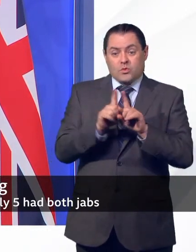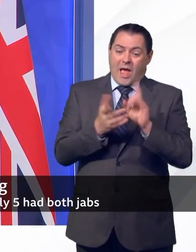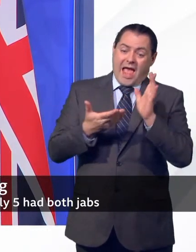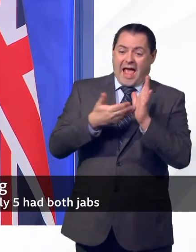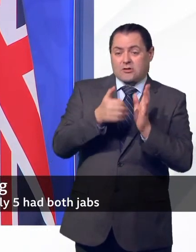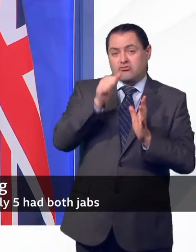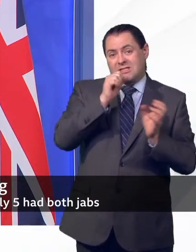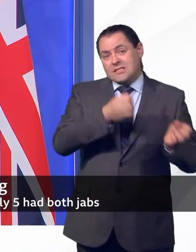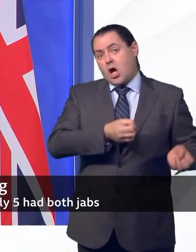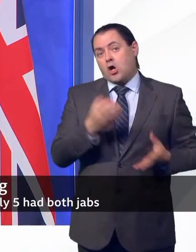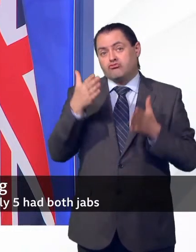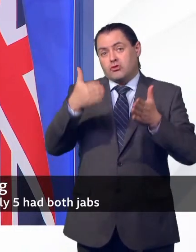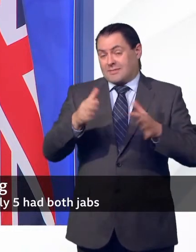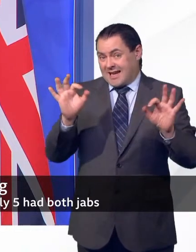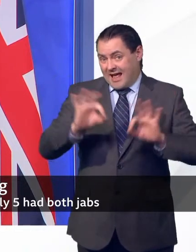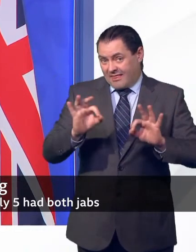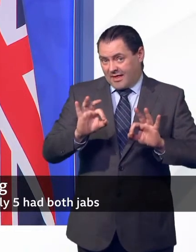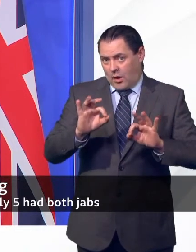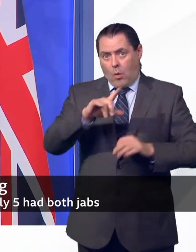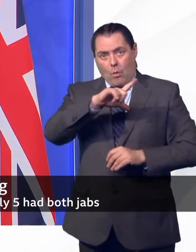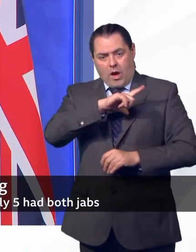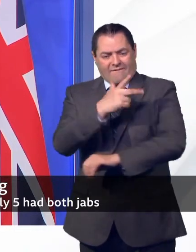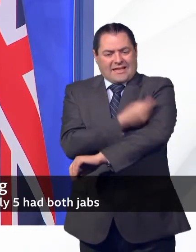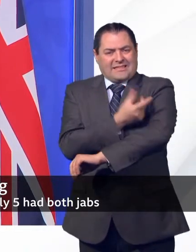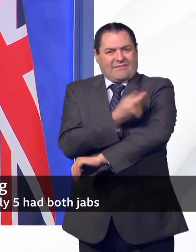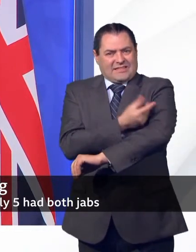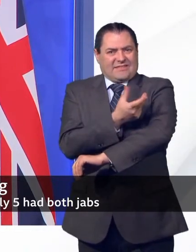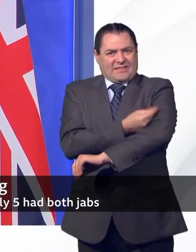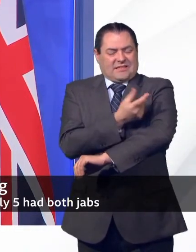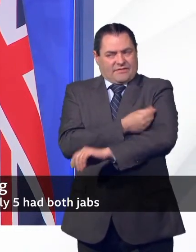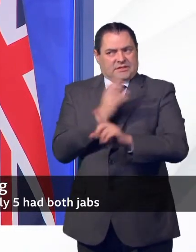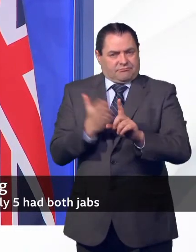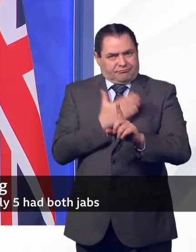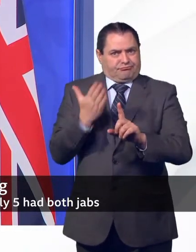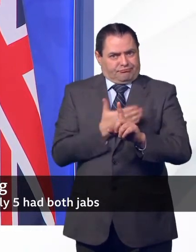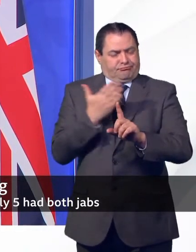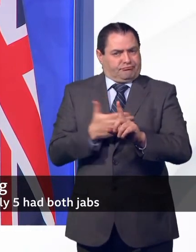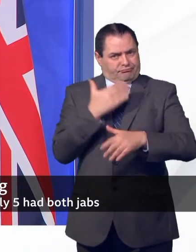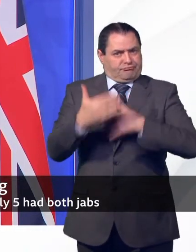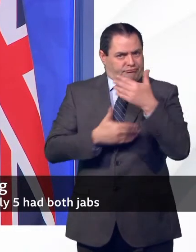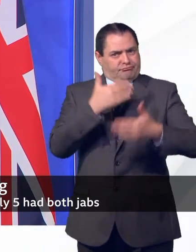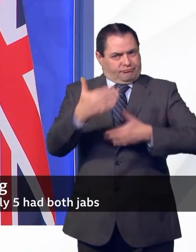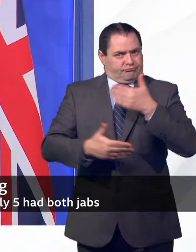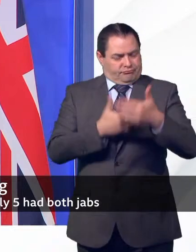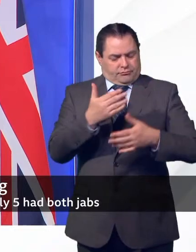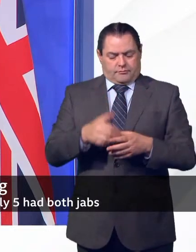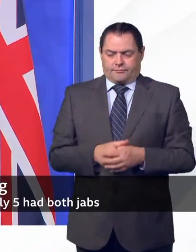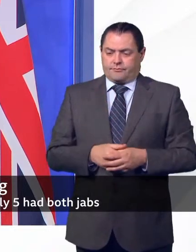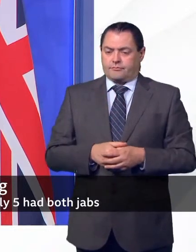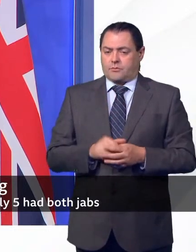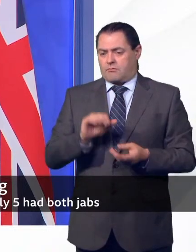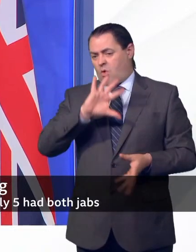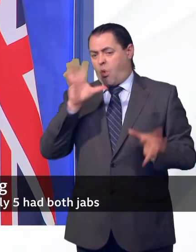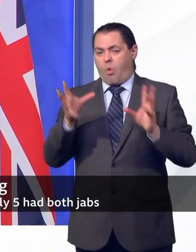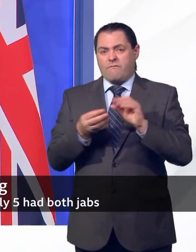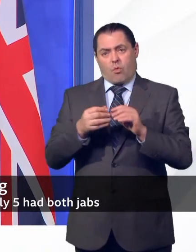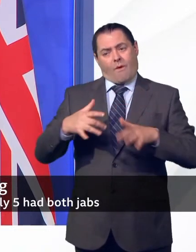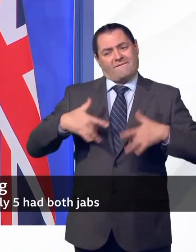from going into hospital. Bringing these figures together, it means that in total,